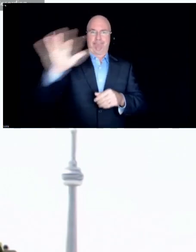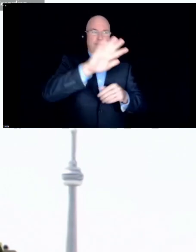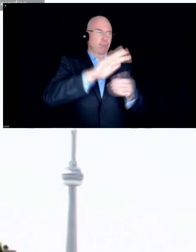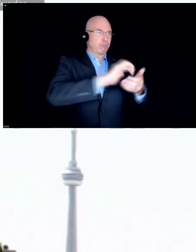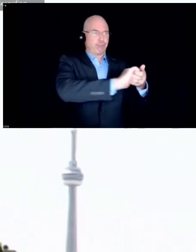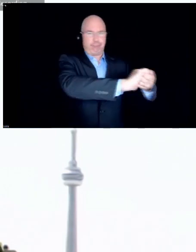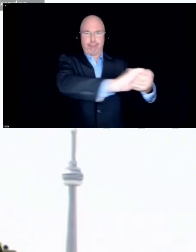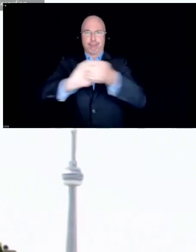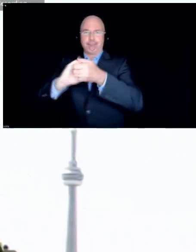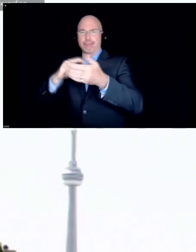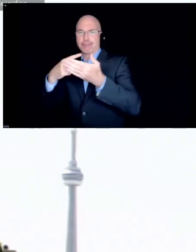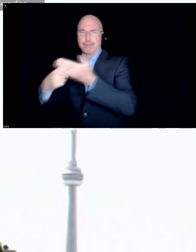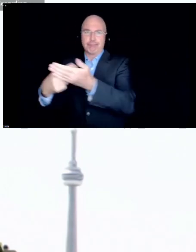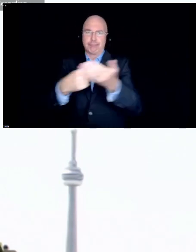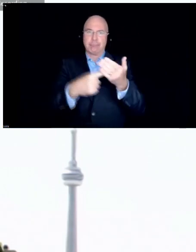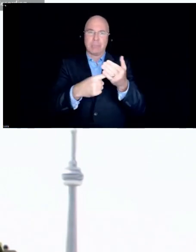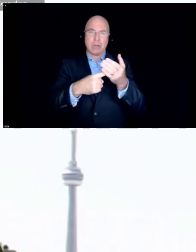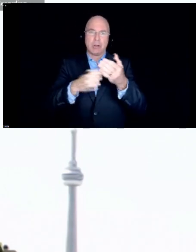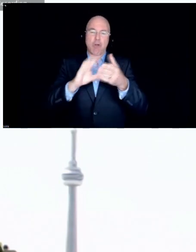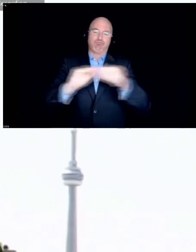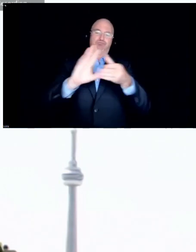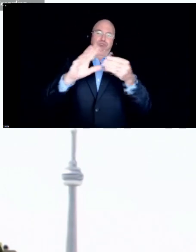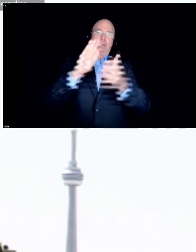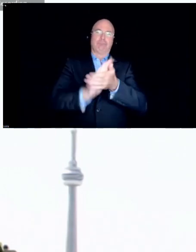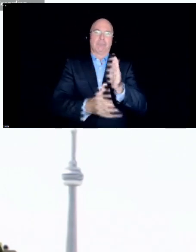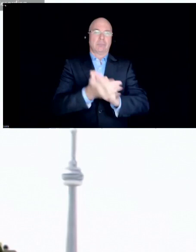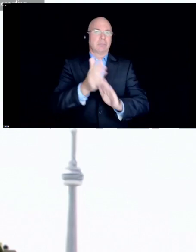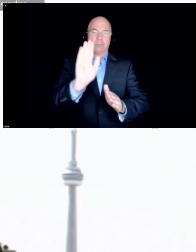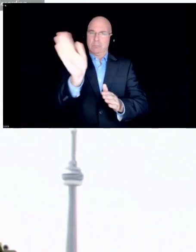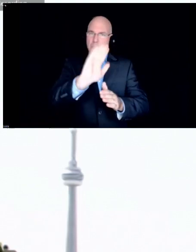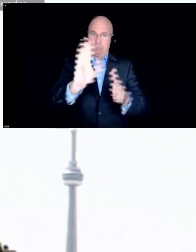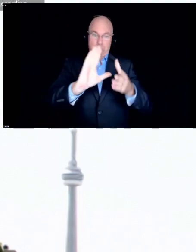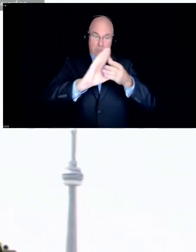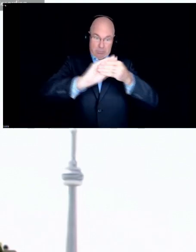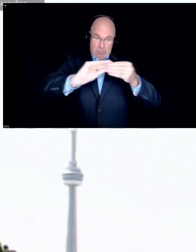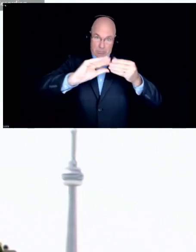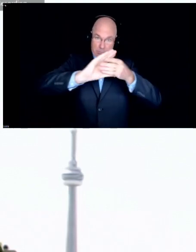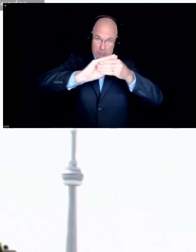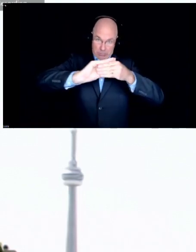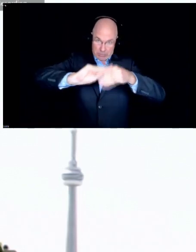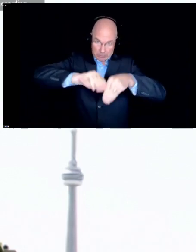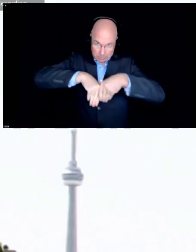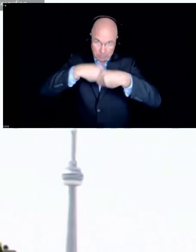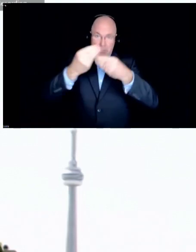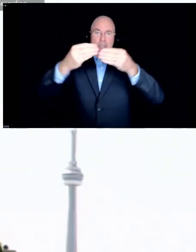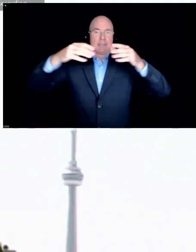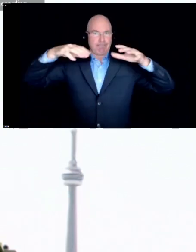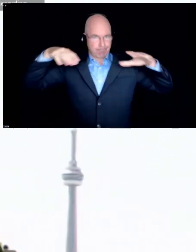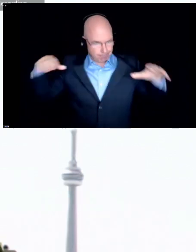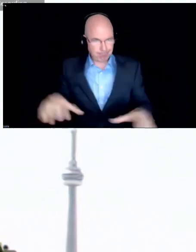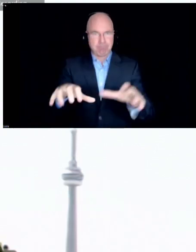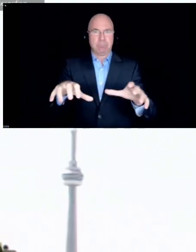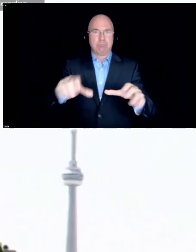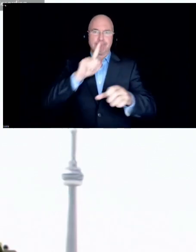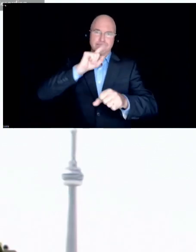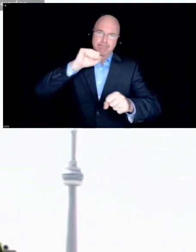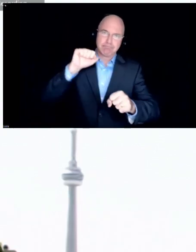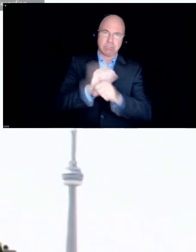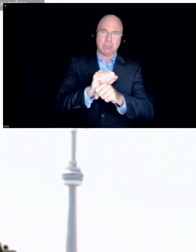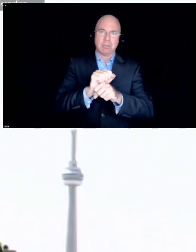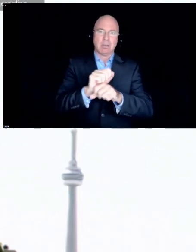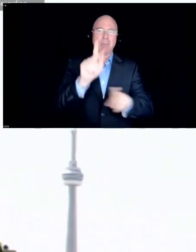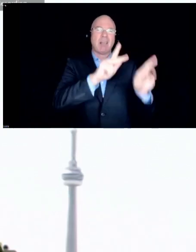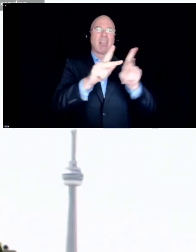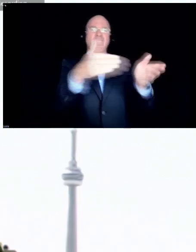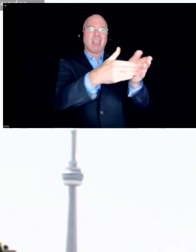that goes beyond talk. The goal is to promote concrete, feasible, and effective actions to address anti-Black